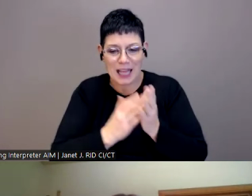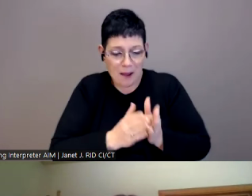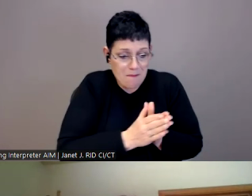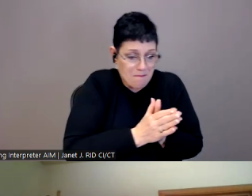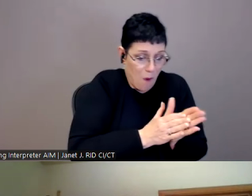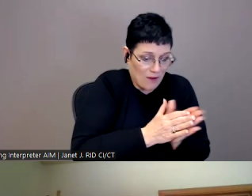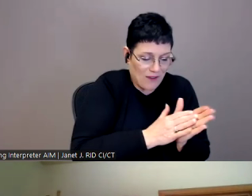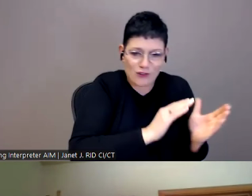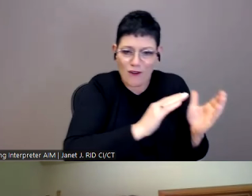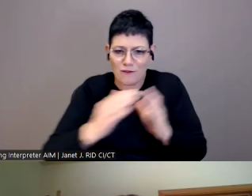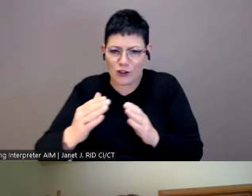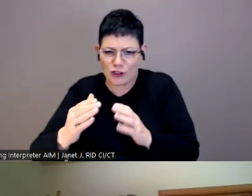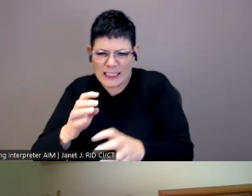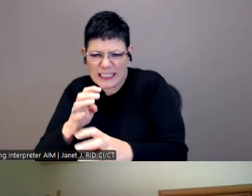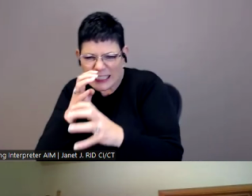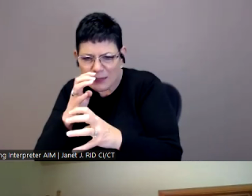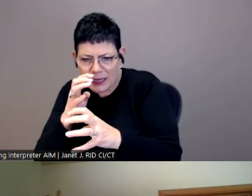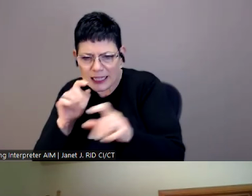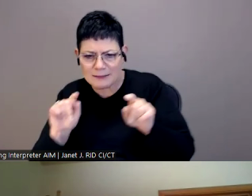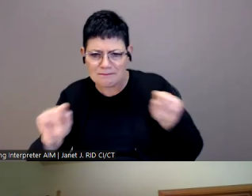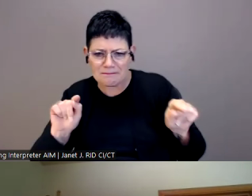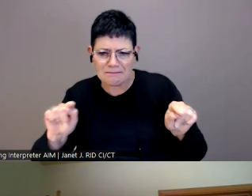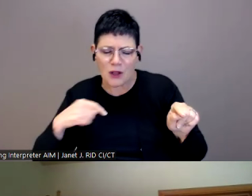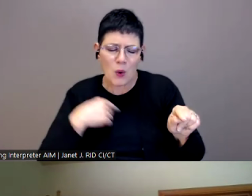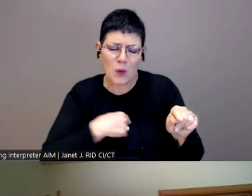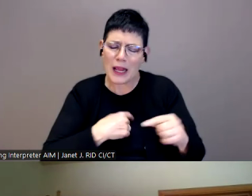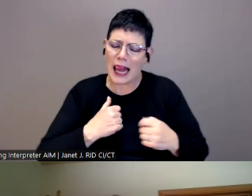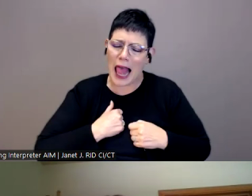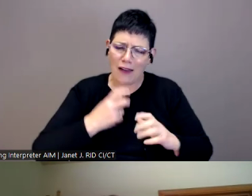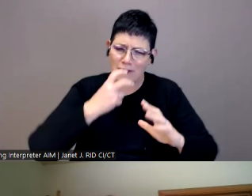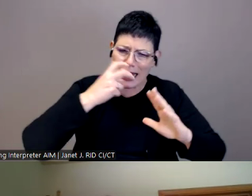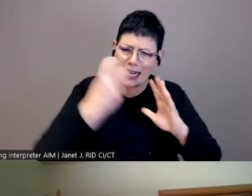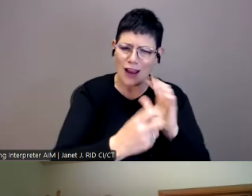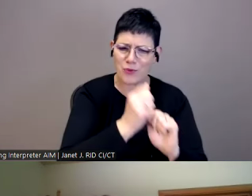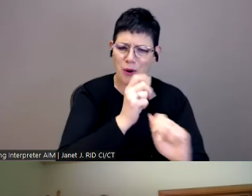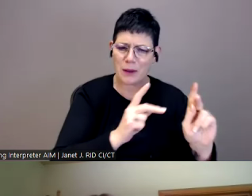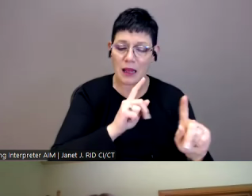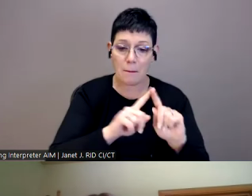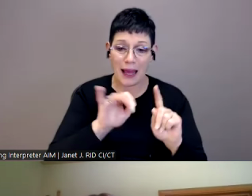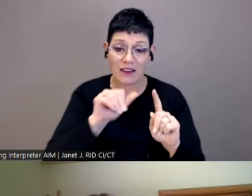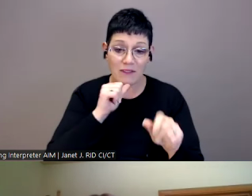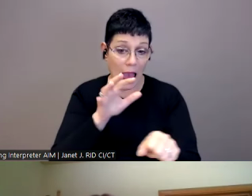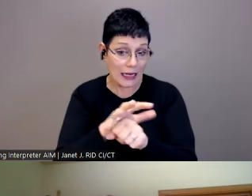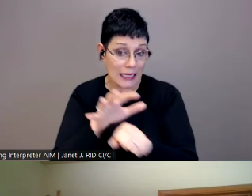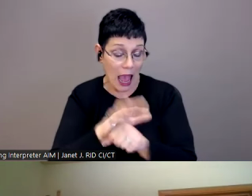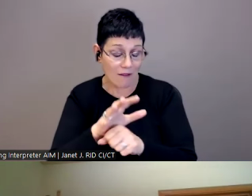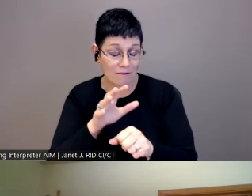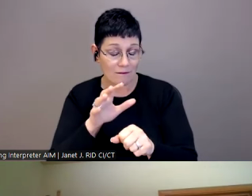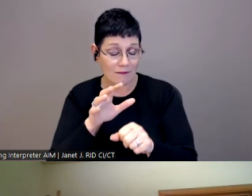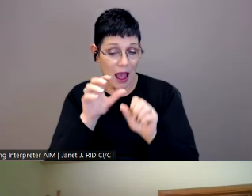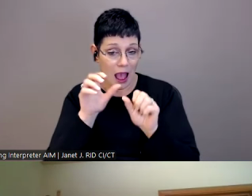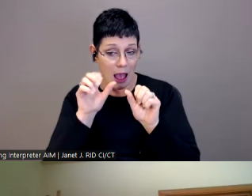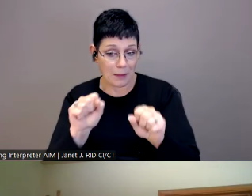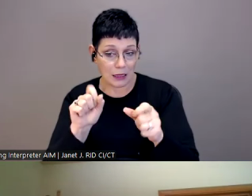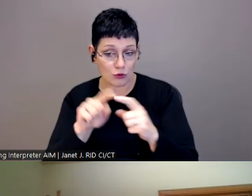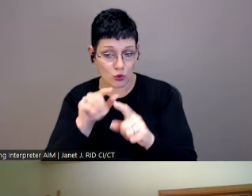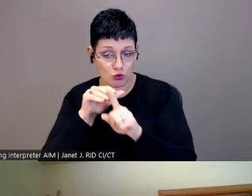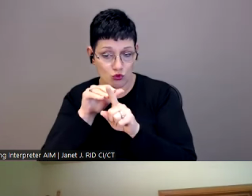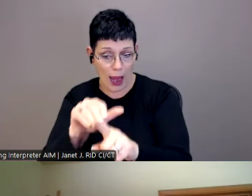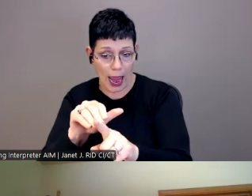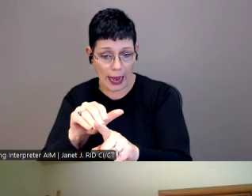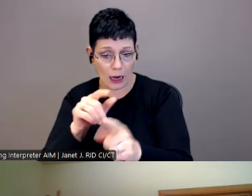discipline thing here of it's great that we all love engagement, but unless you have an effective way to track what you're hearing, there's just